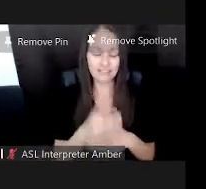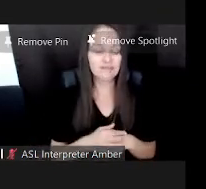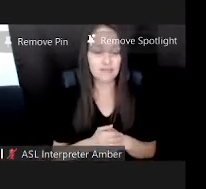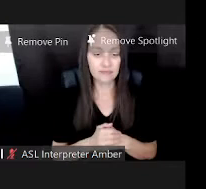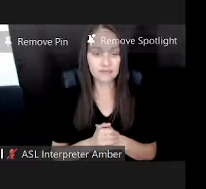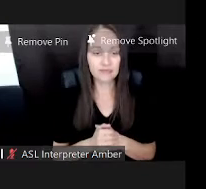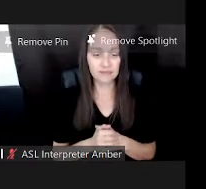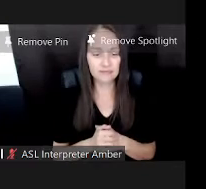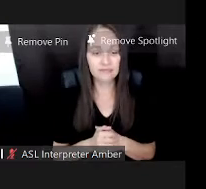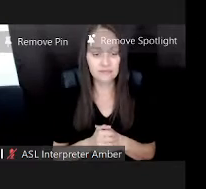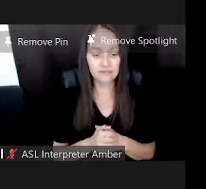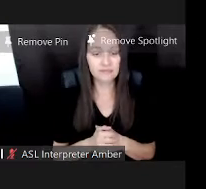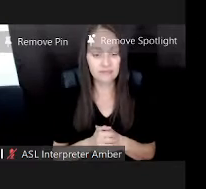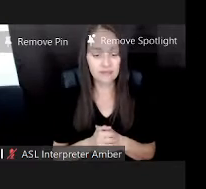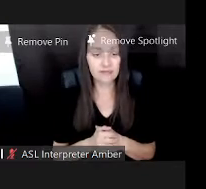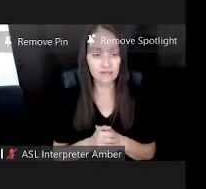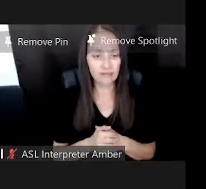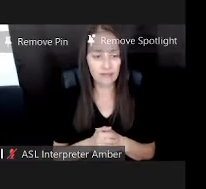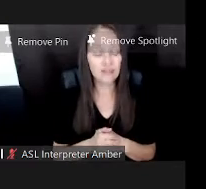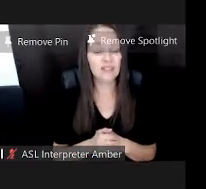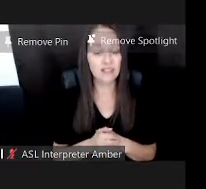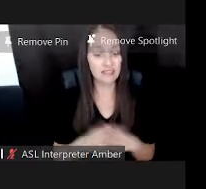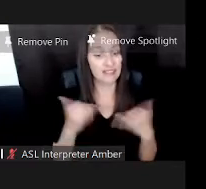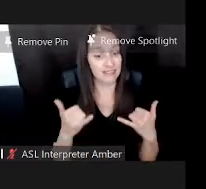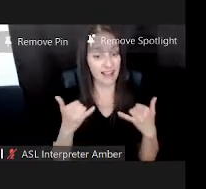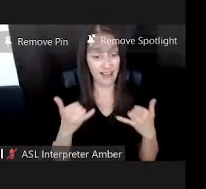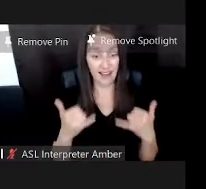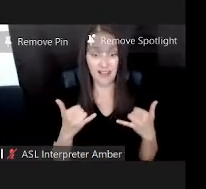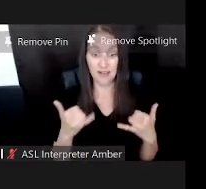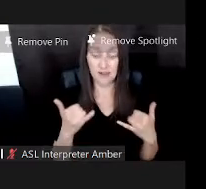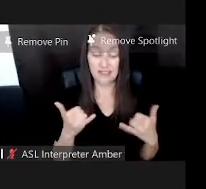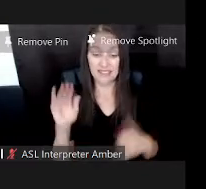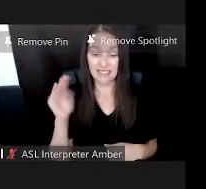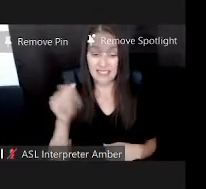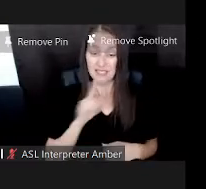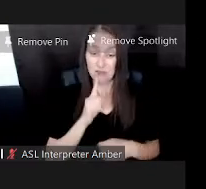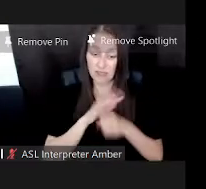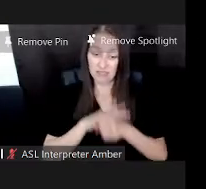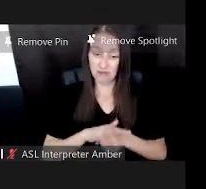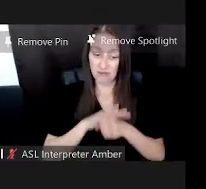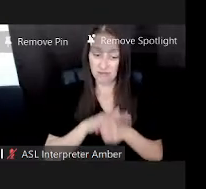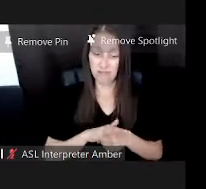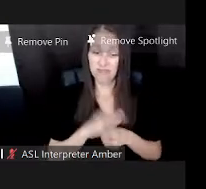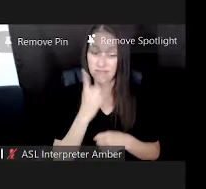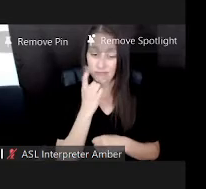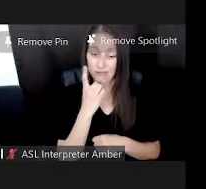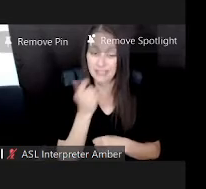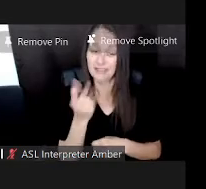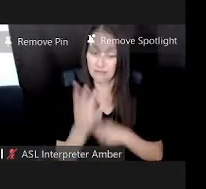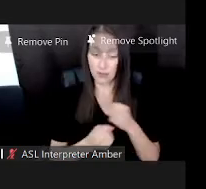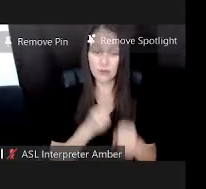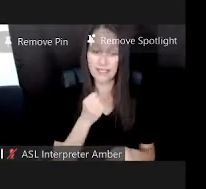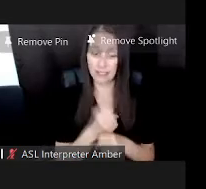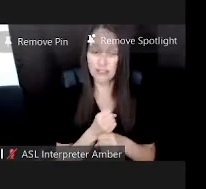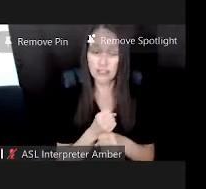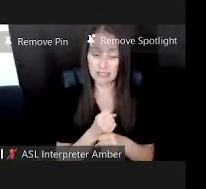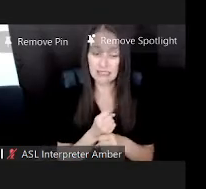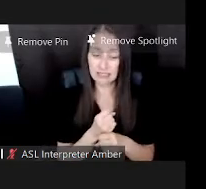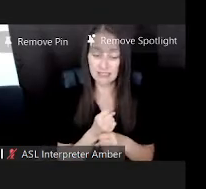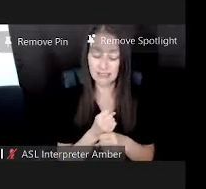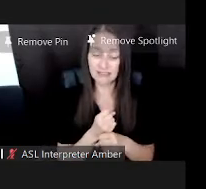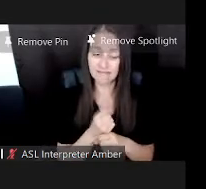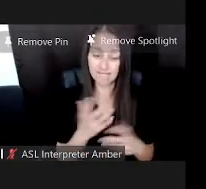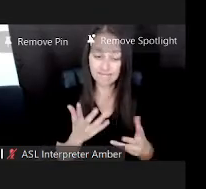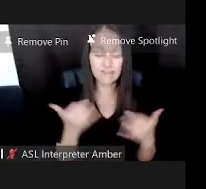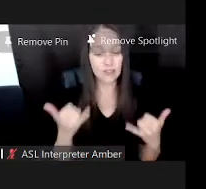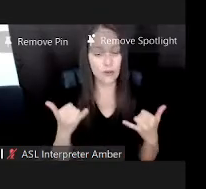we feel that has been under extreme duress here over the past several years. And so coming together in this time is